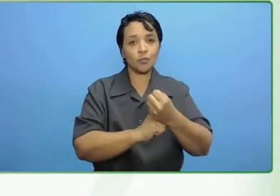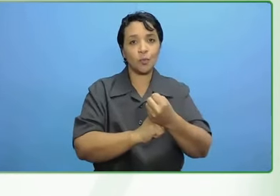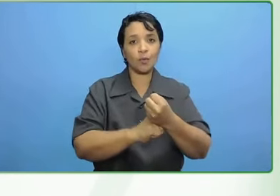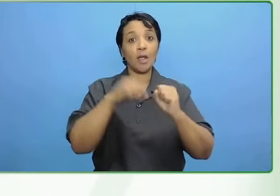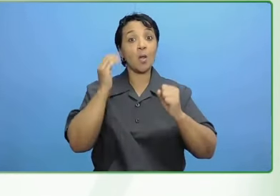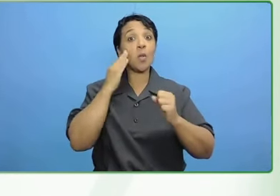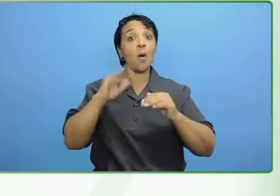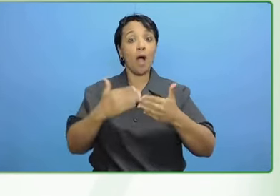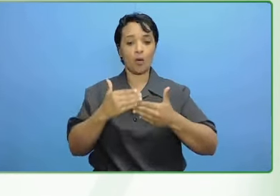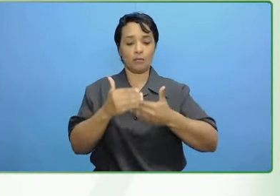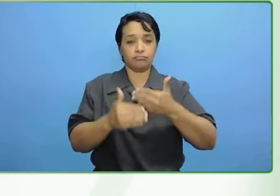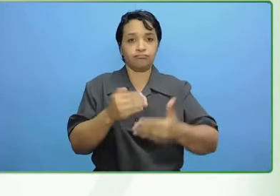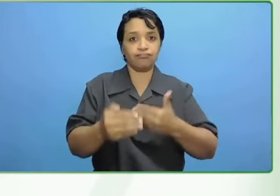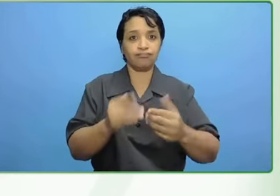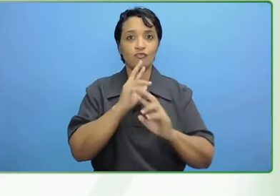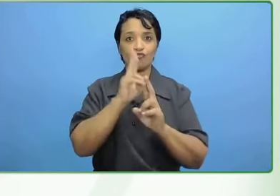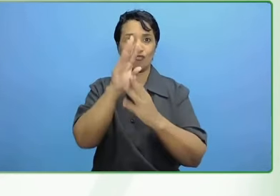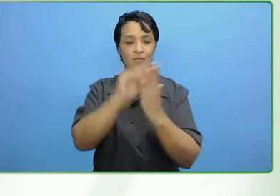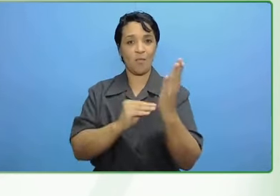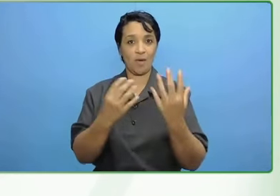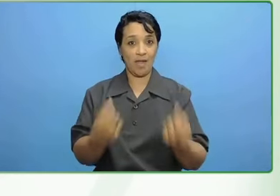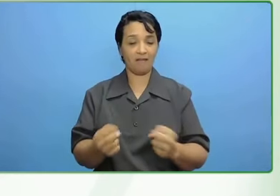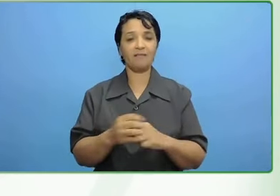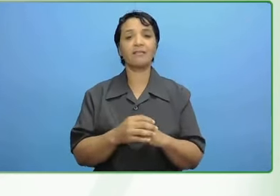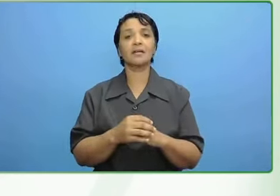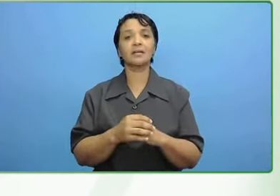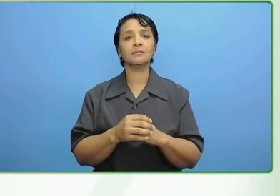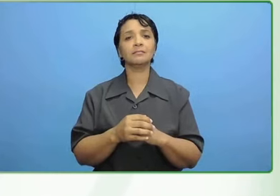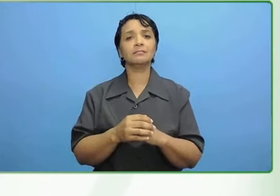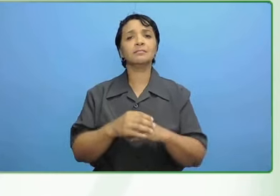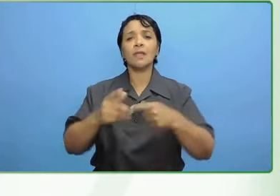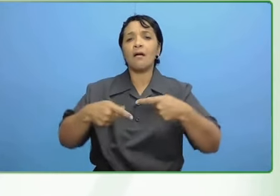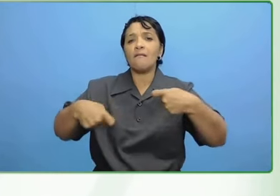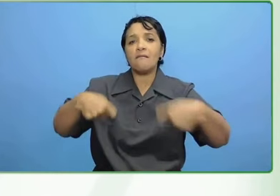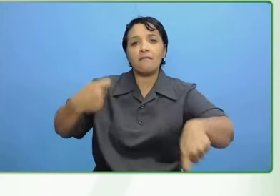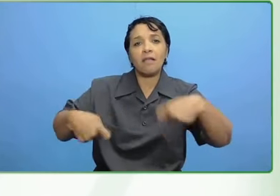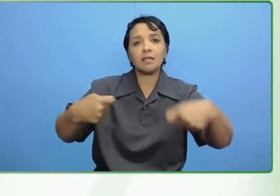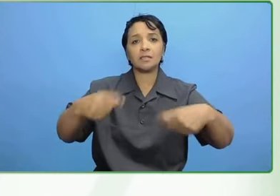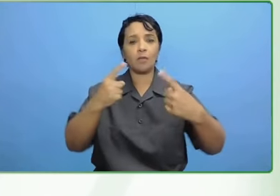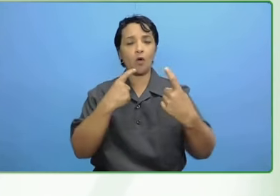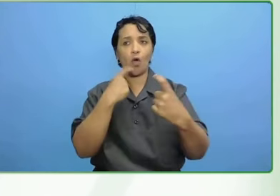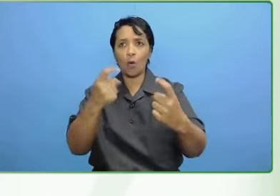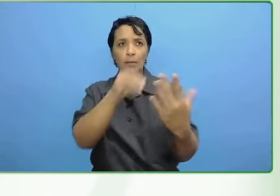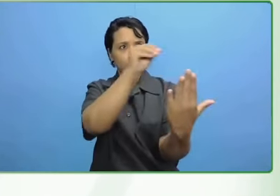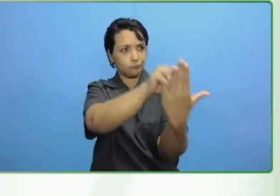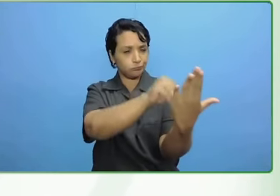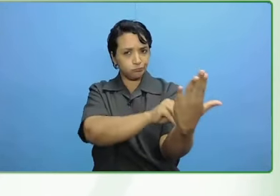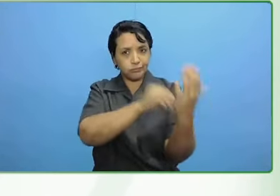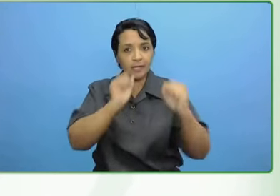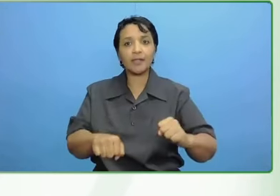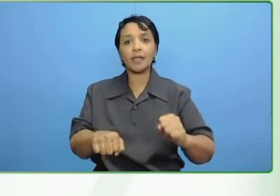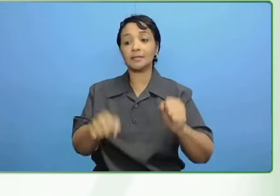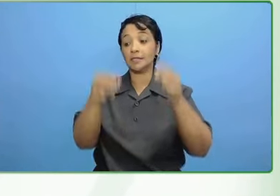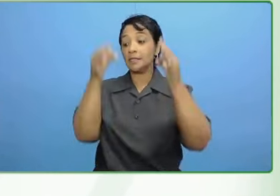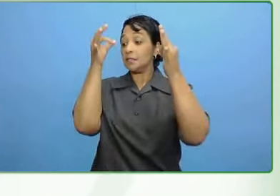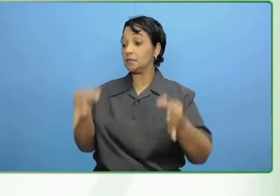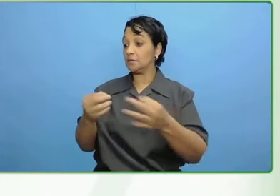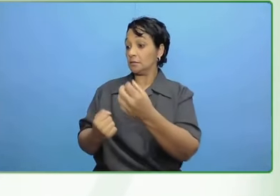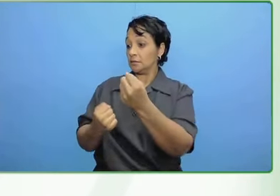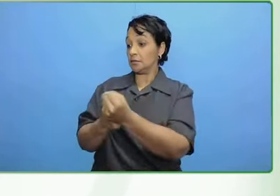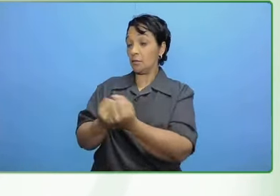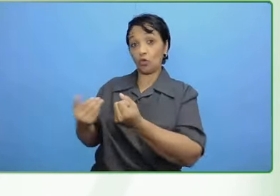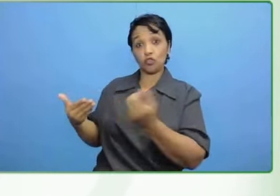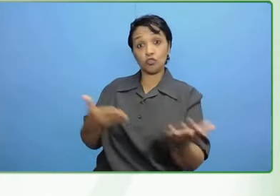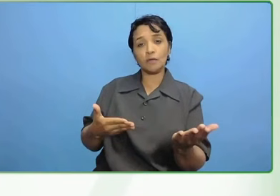required. Improved and more flexible complaint mechanisms will allow the Decision Support Service to informally resolve